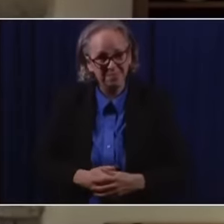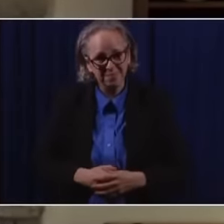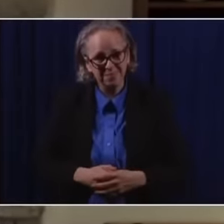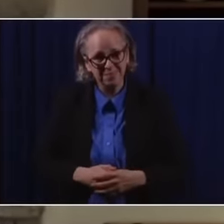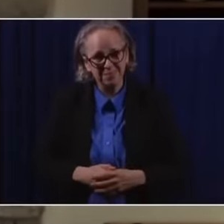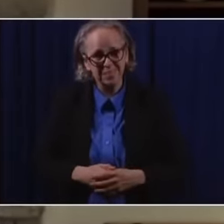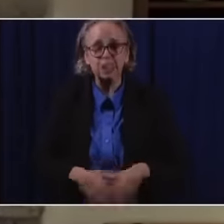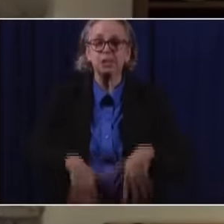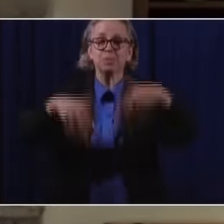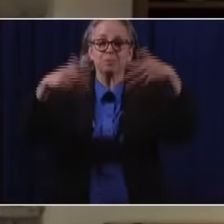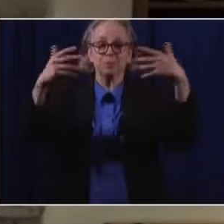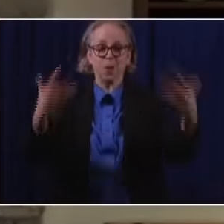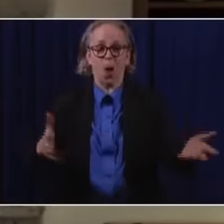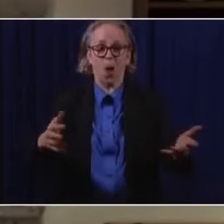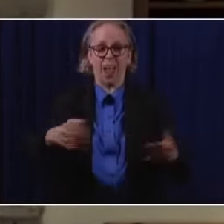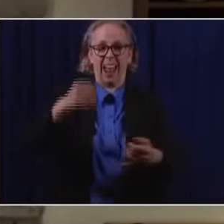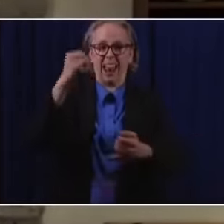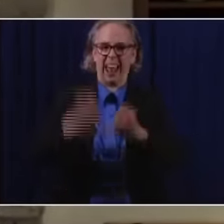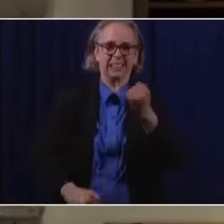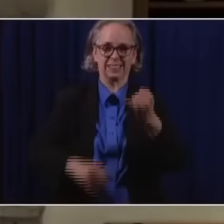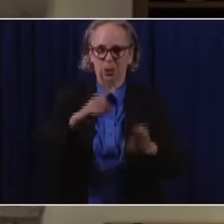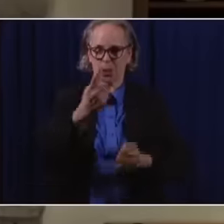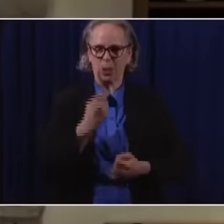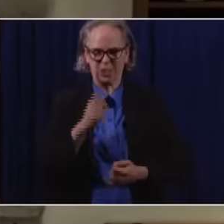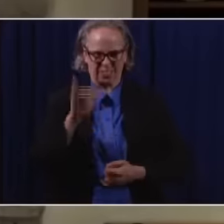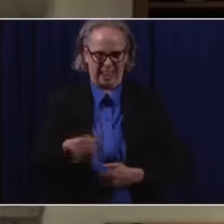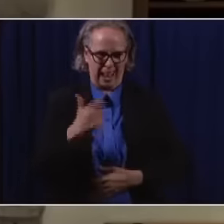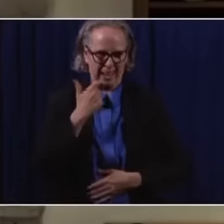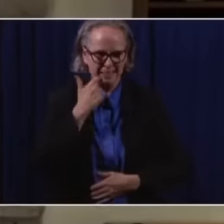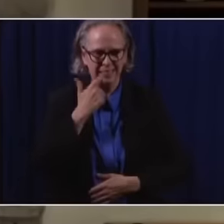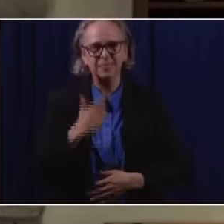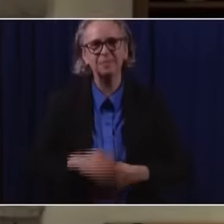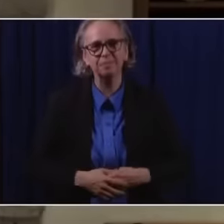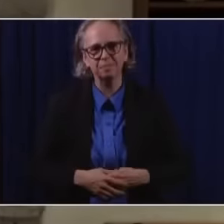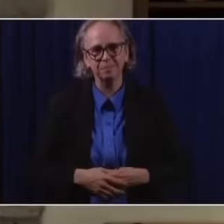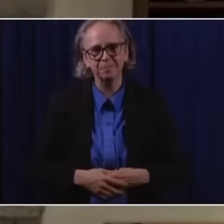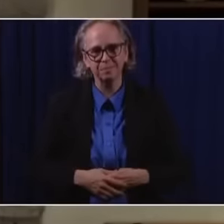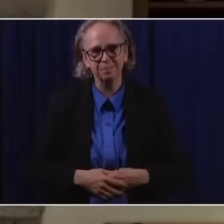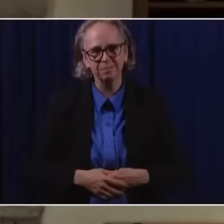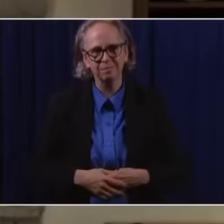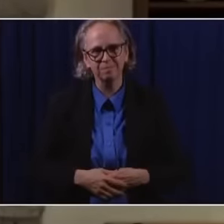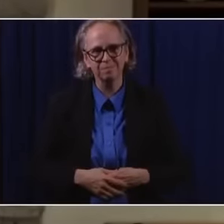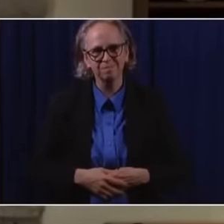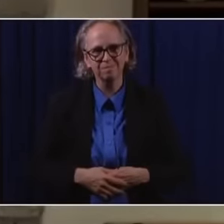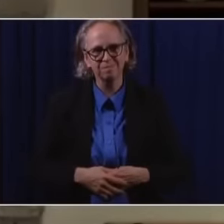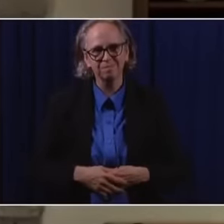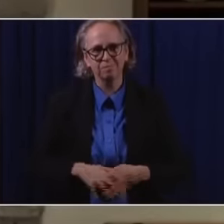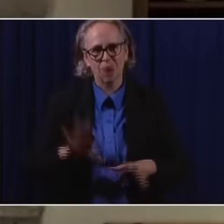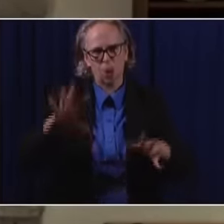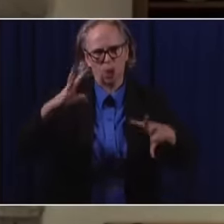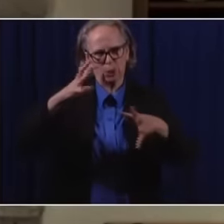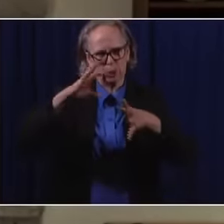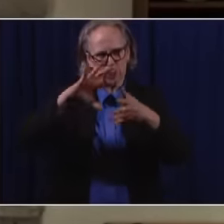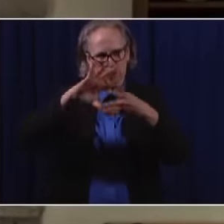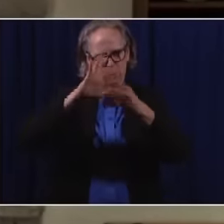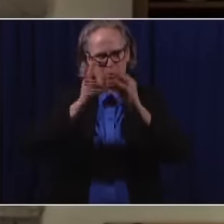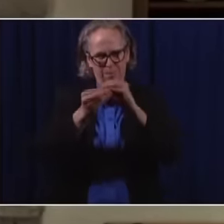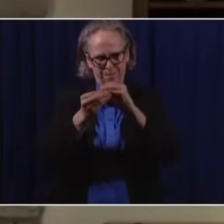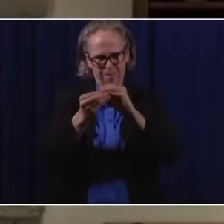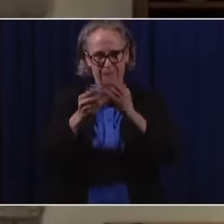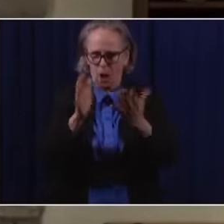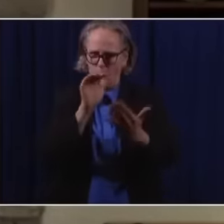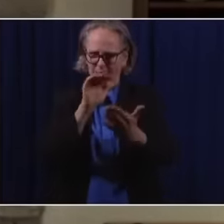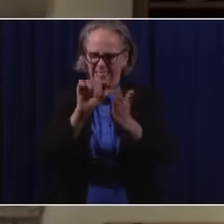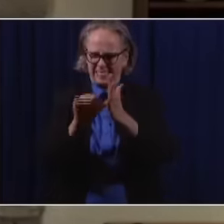that was the last question. I will close where I began. These numbers are